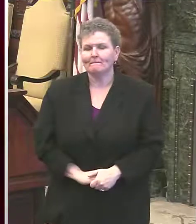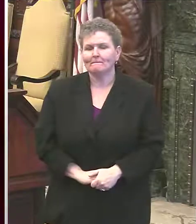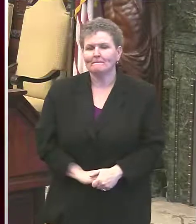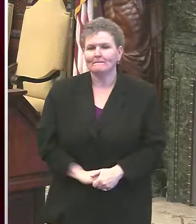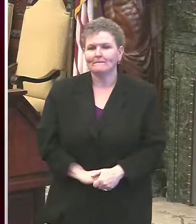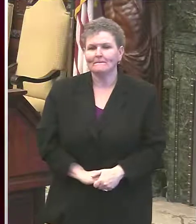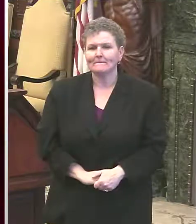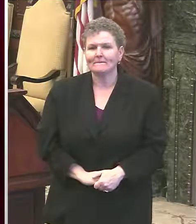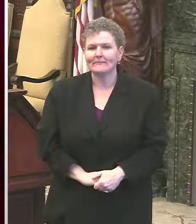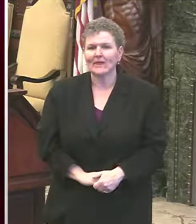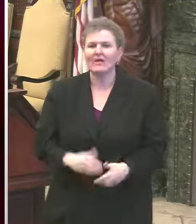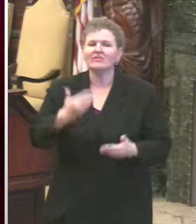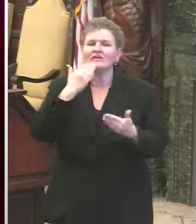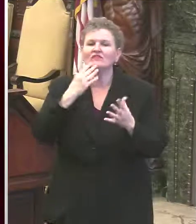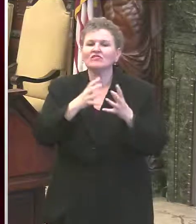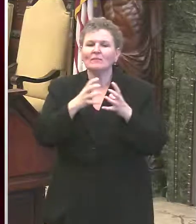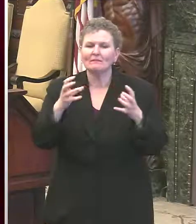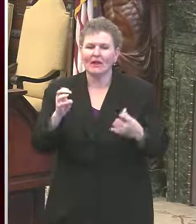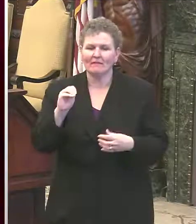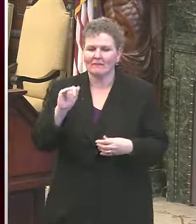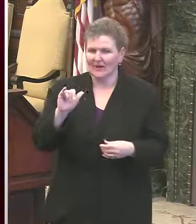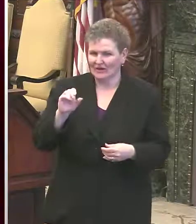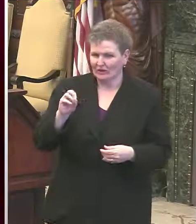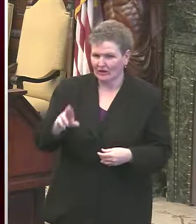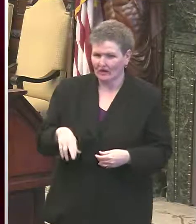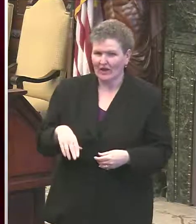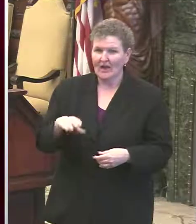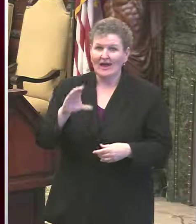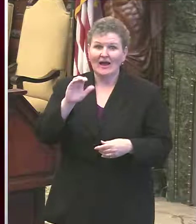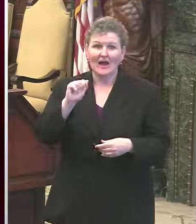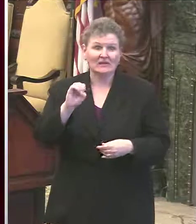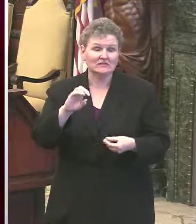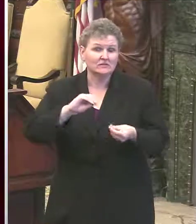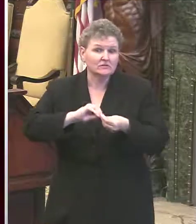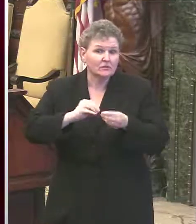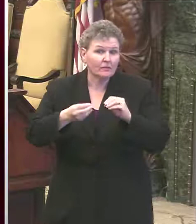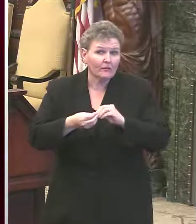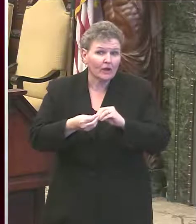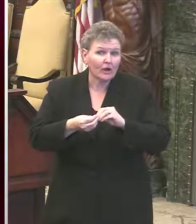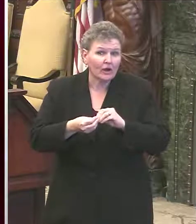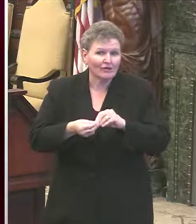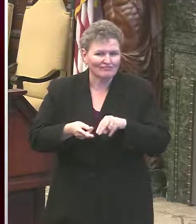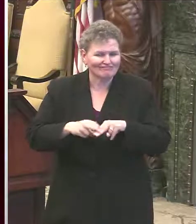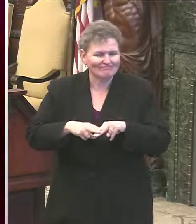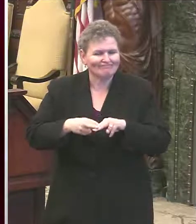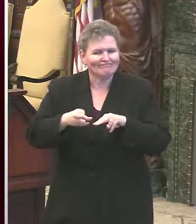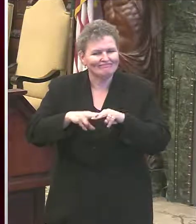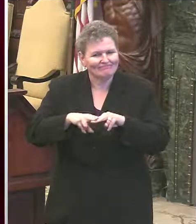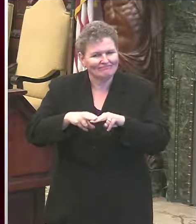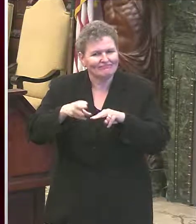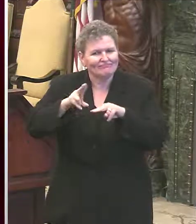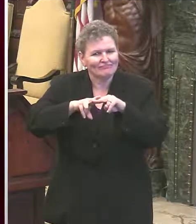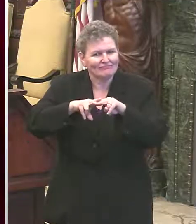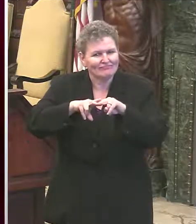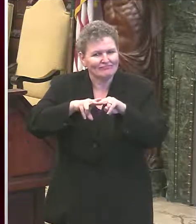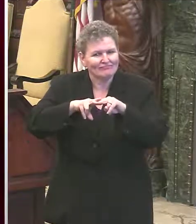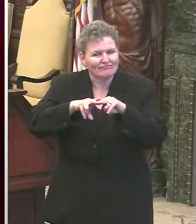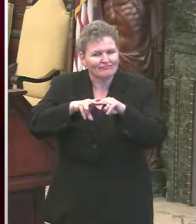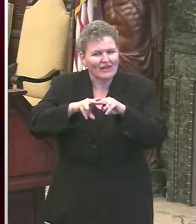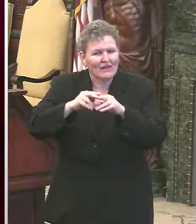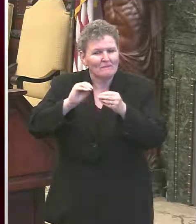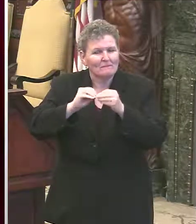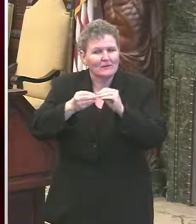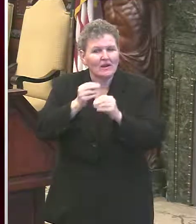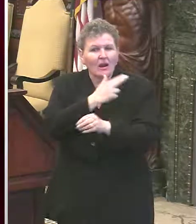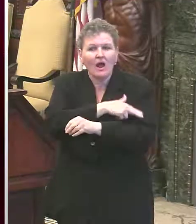Thank you very much, Mayor. Our case counts from the coronavirus infection are rising, and now our hospitalizations are rising, which means we need to be